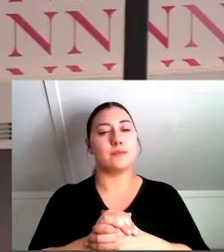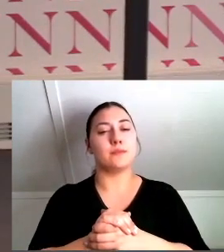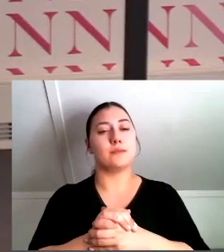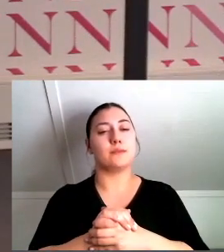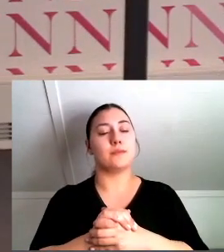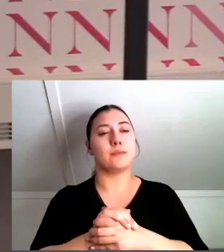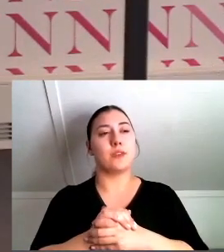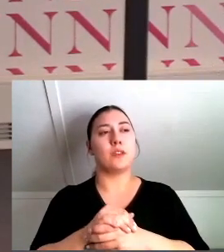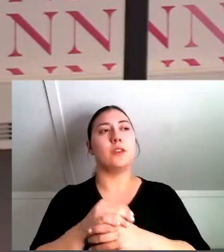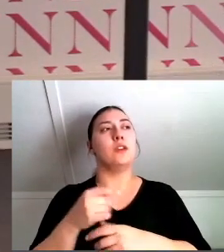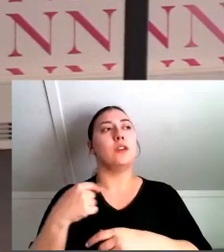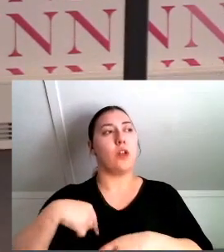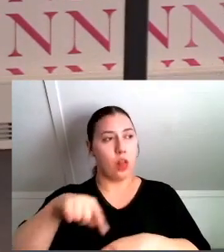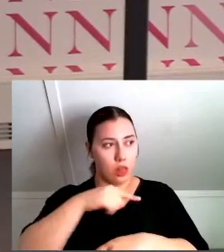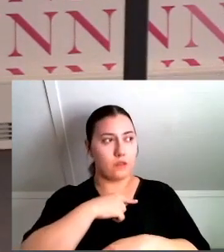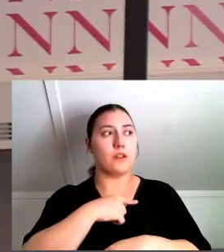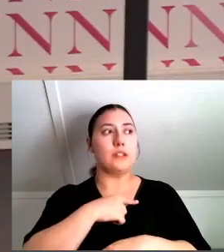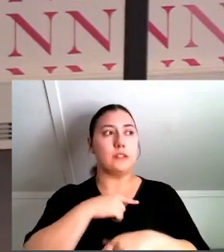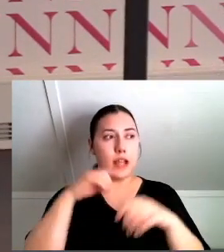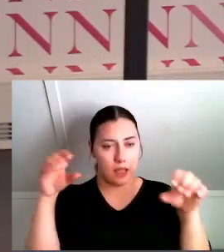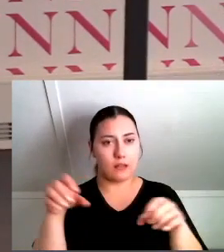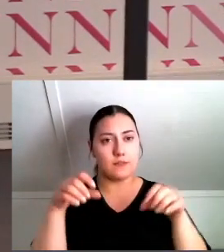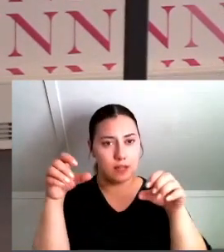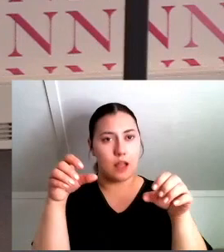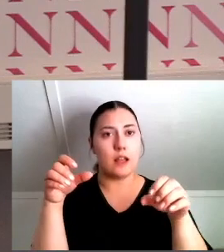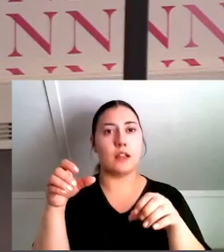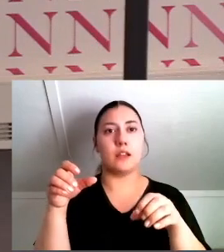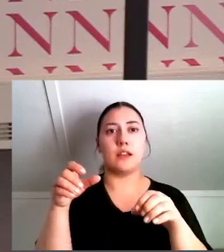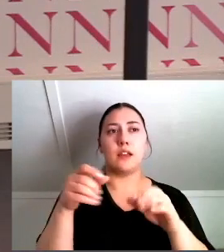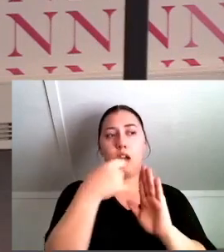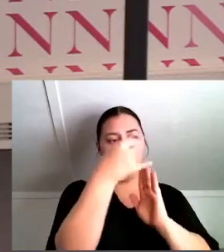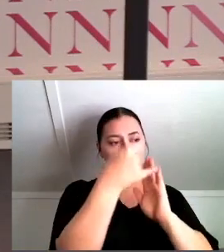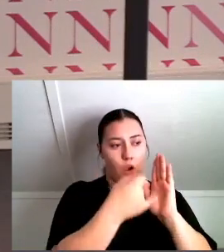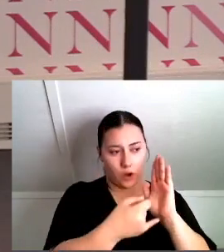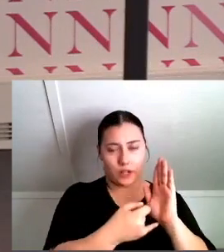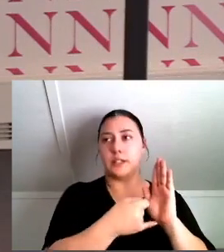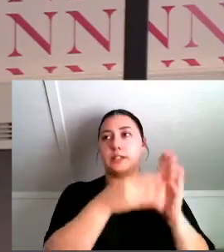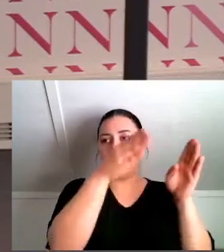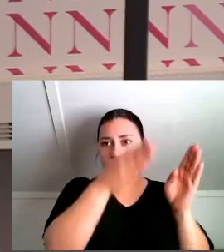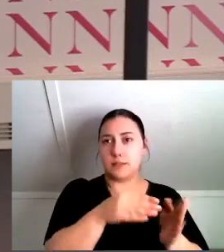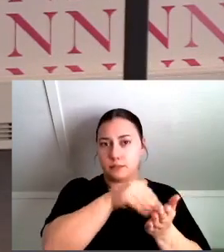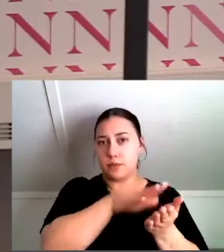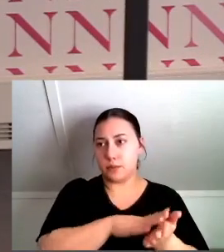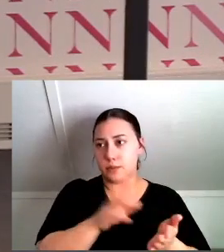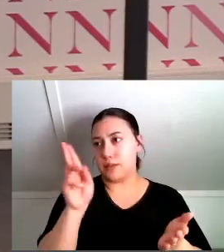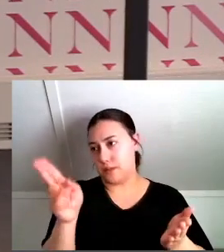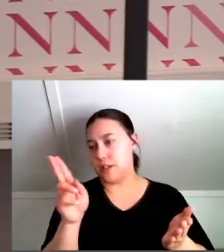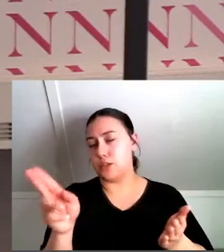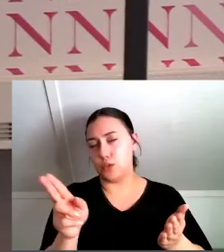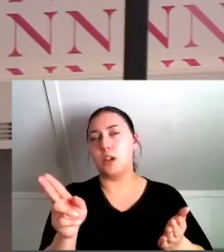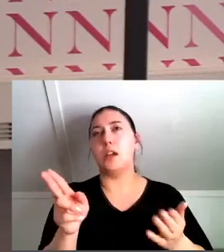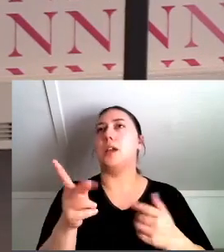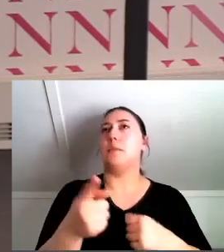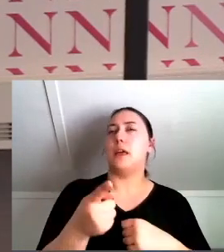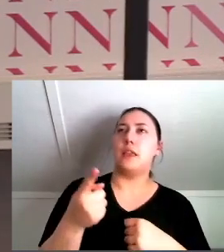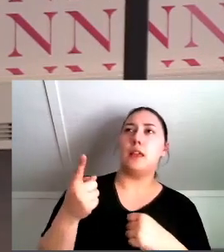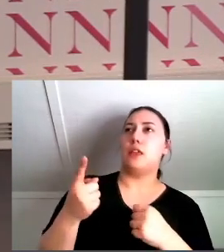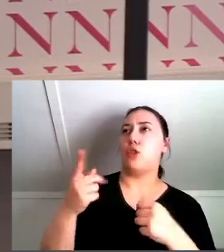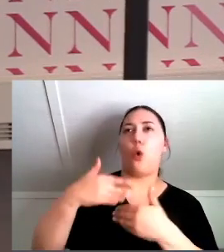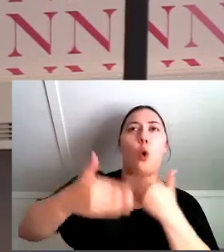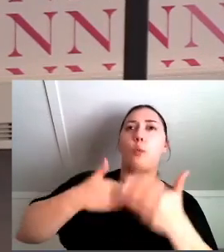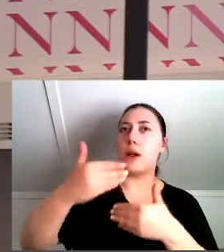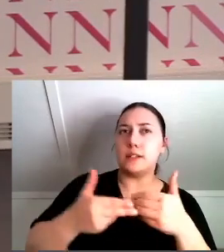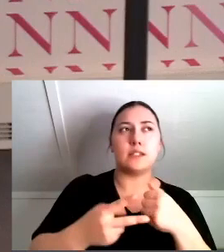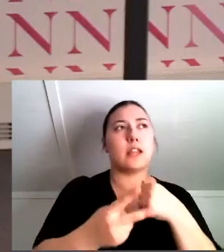we have done history harvests in the archive. So, you know, that whole process is like, no, you're gonna get to keep this thing. We just need you